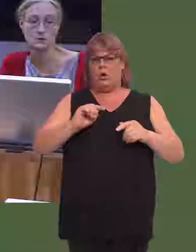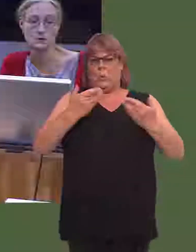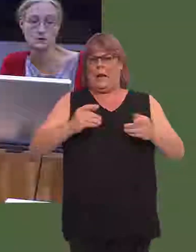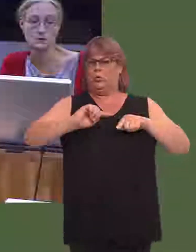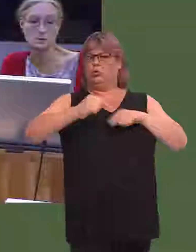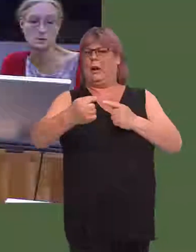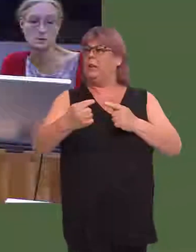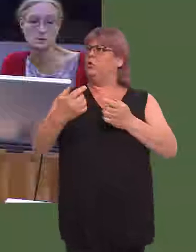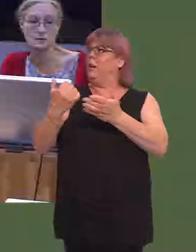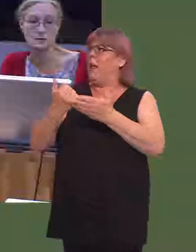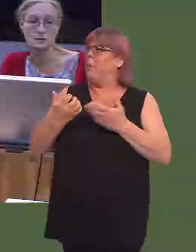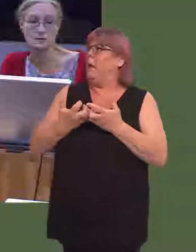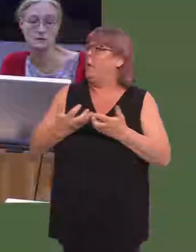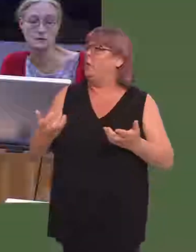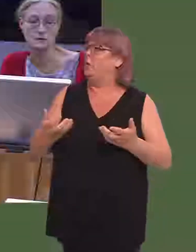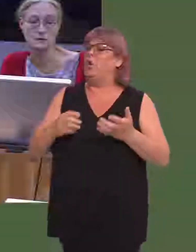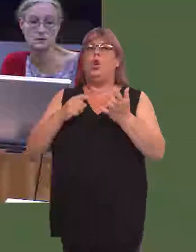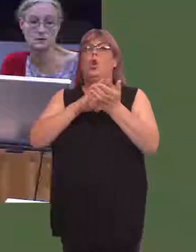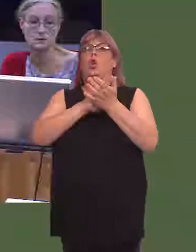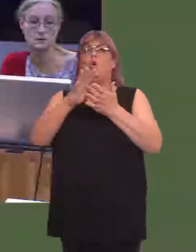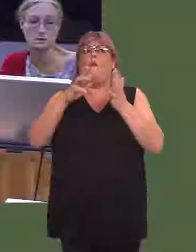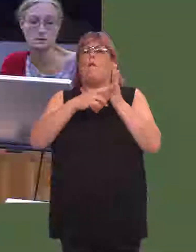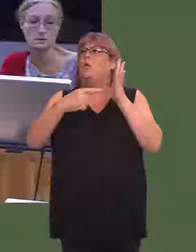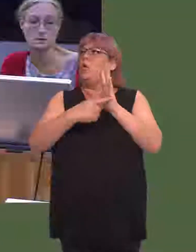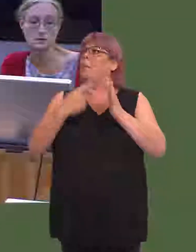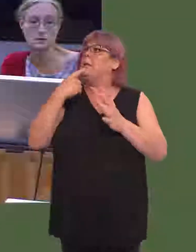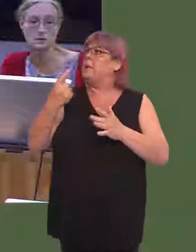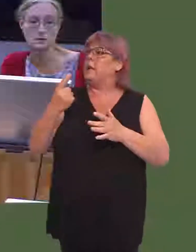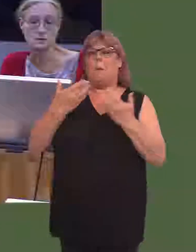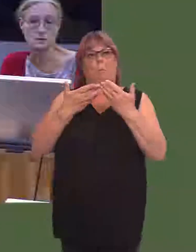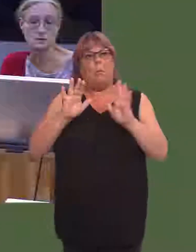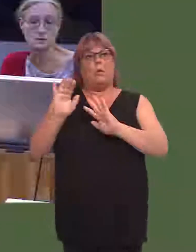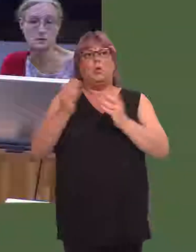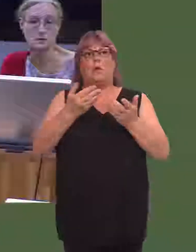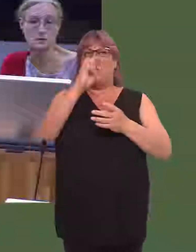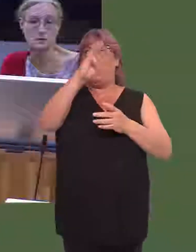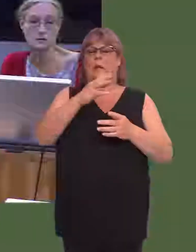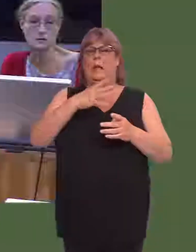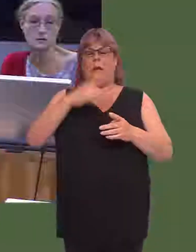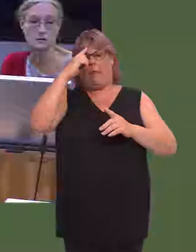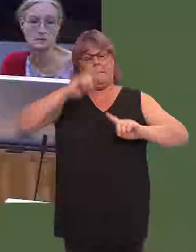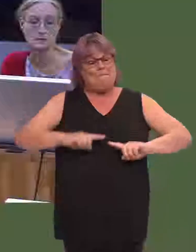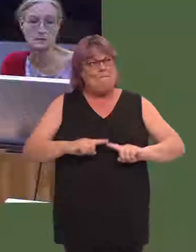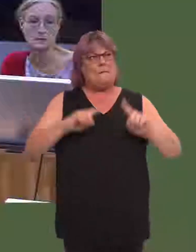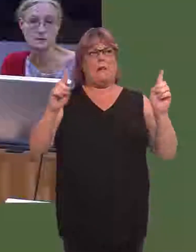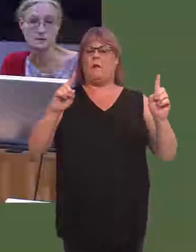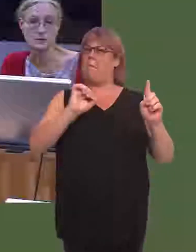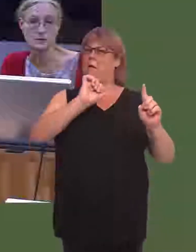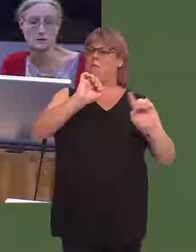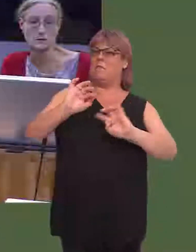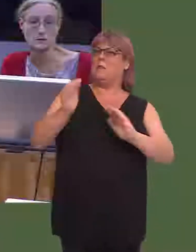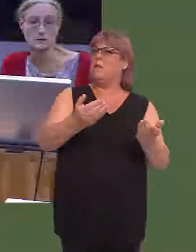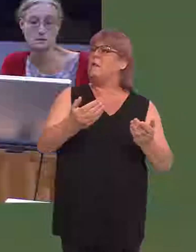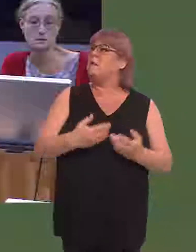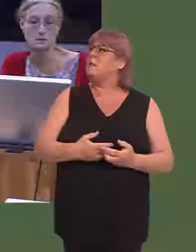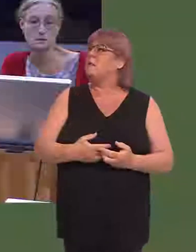do we meet the challenges of today? Hugh Vaughan Thomas said that public services in Wales need to think more radically